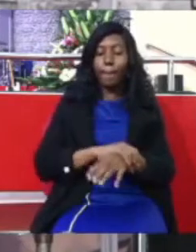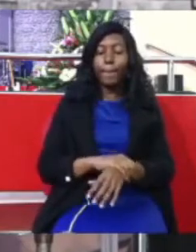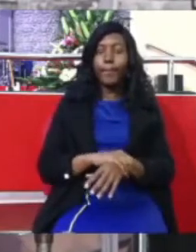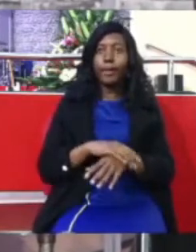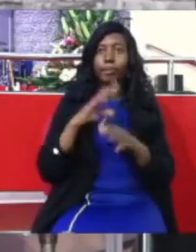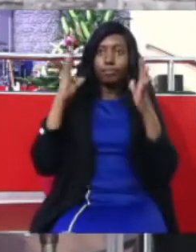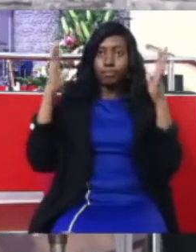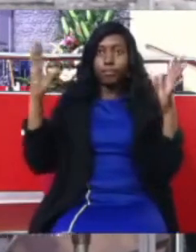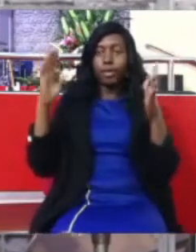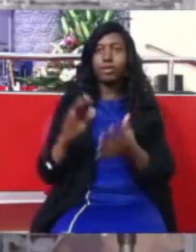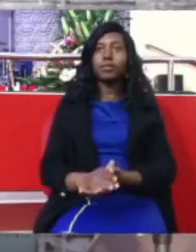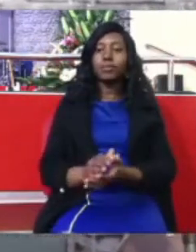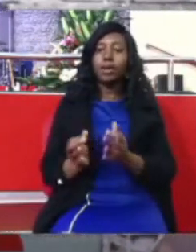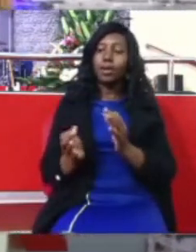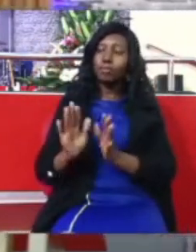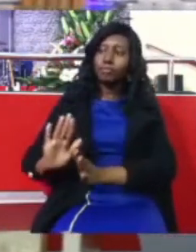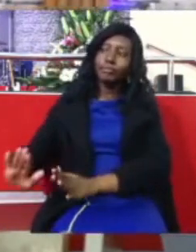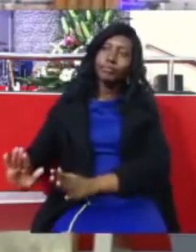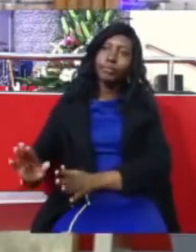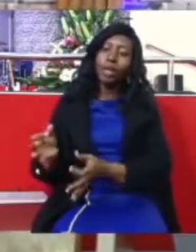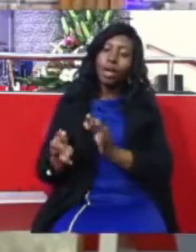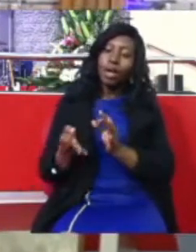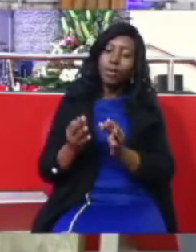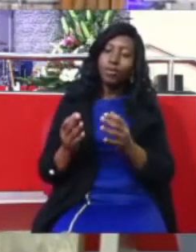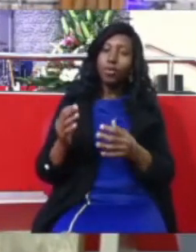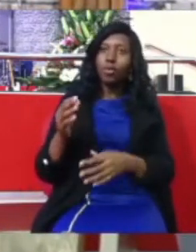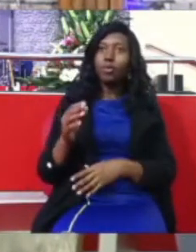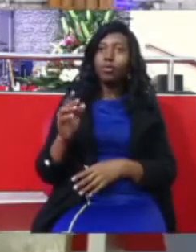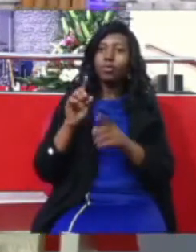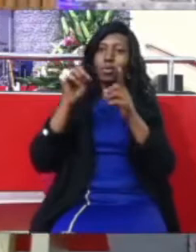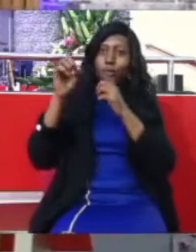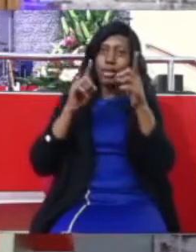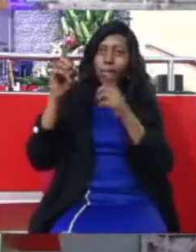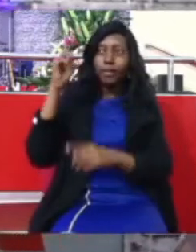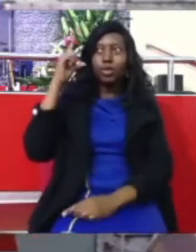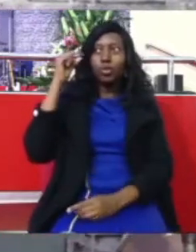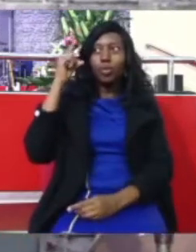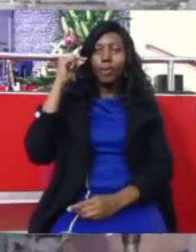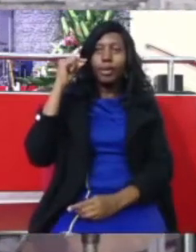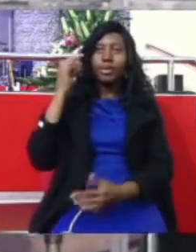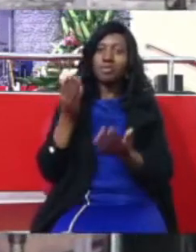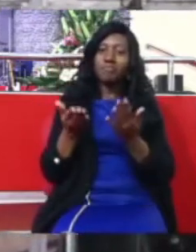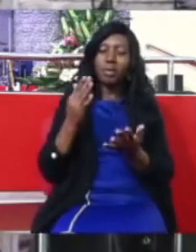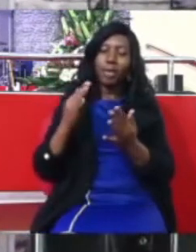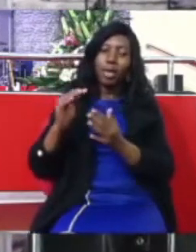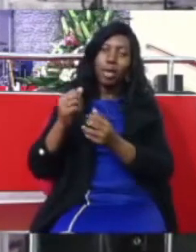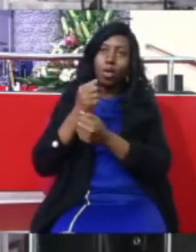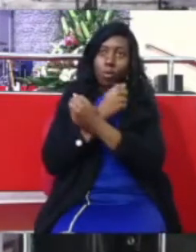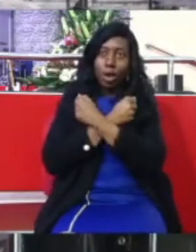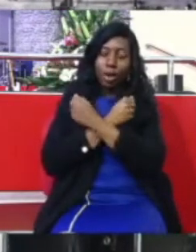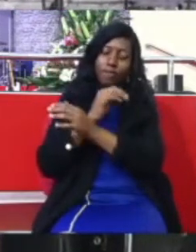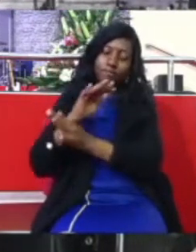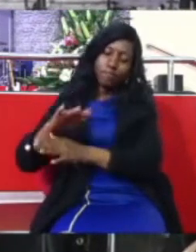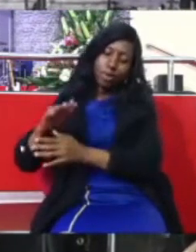Mombasa, and they love swimming in the salty water, you realize that if you